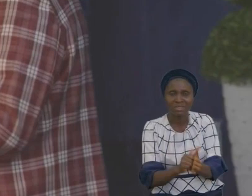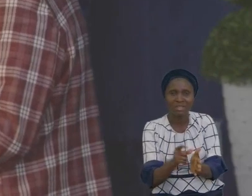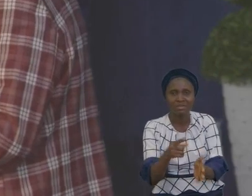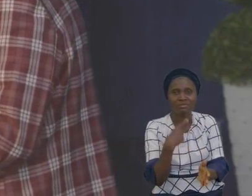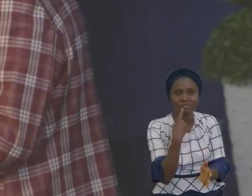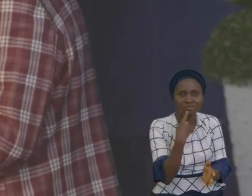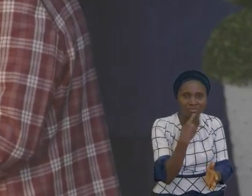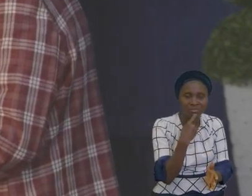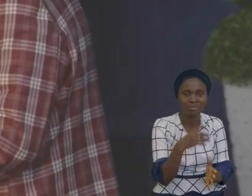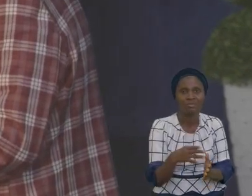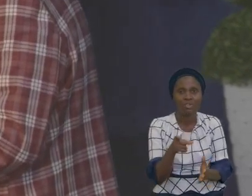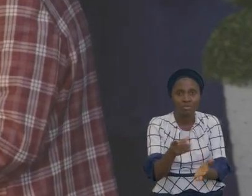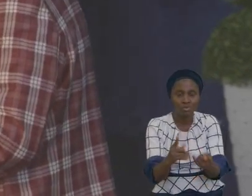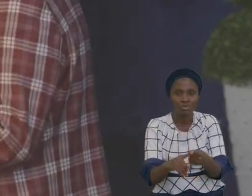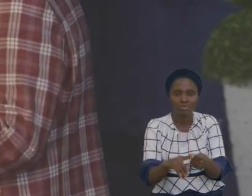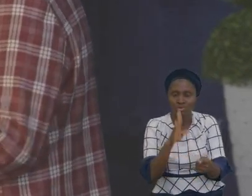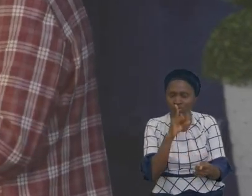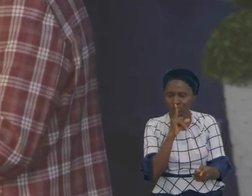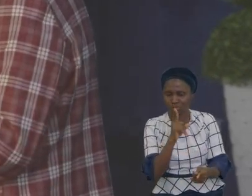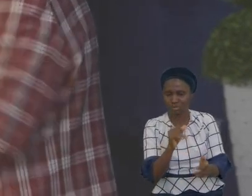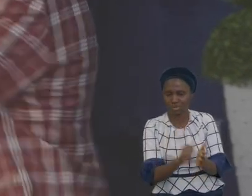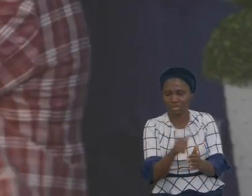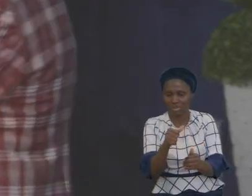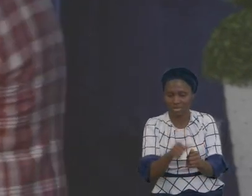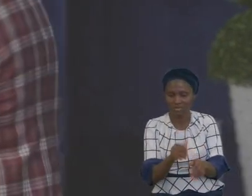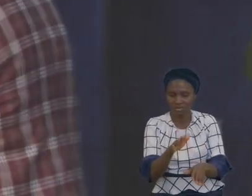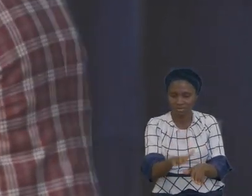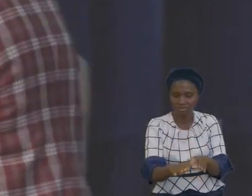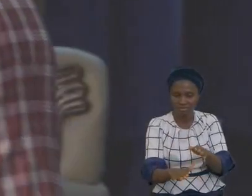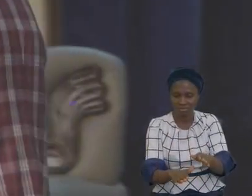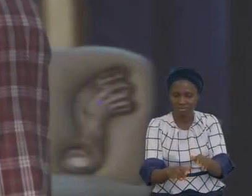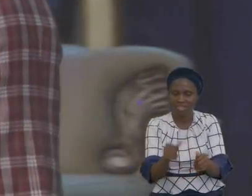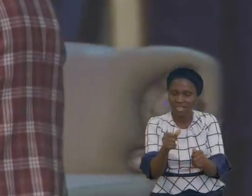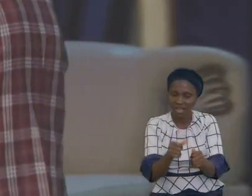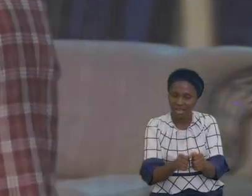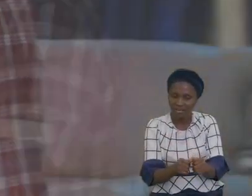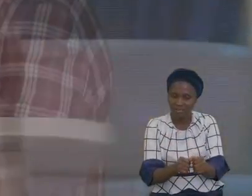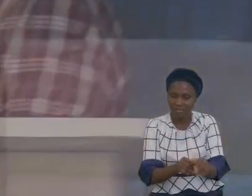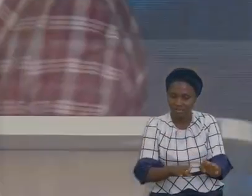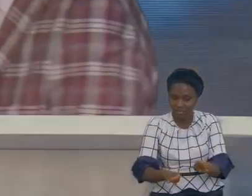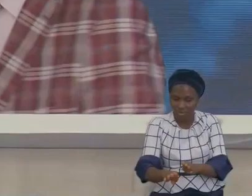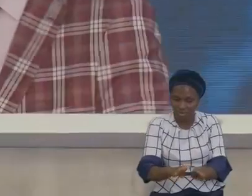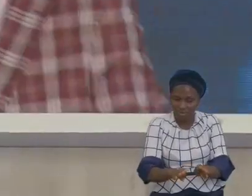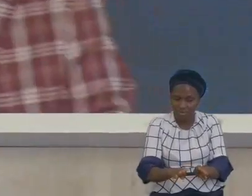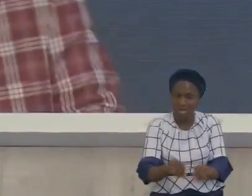every act, every deed is by the grace of